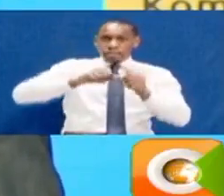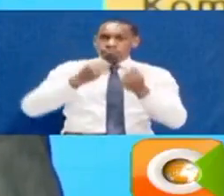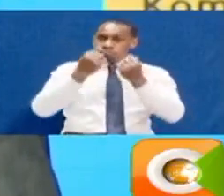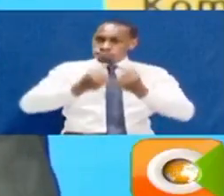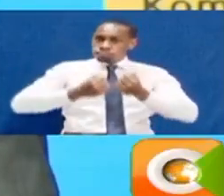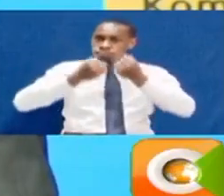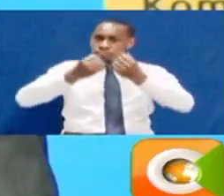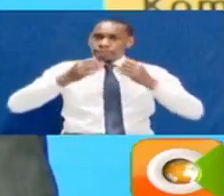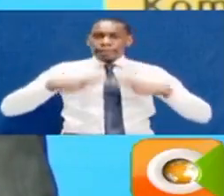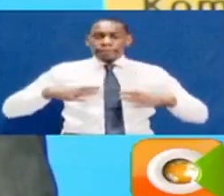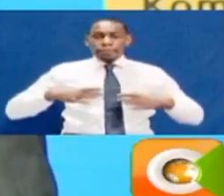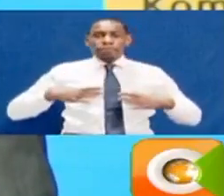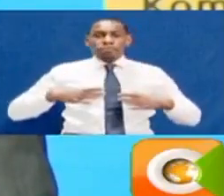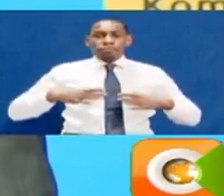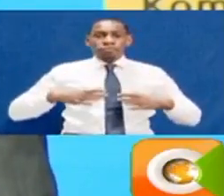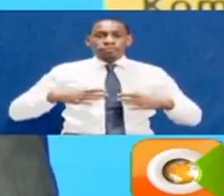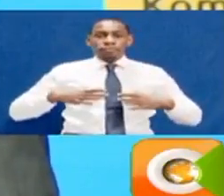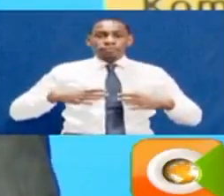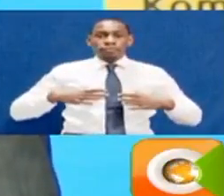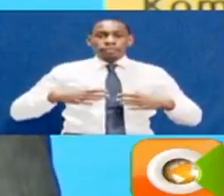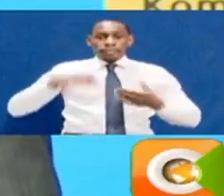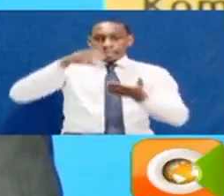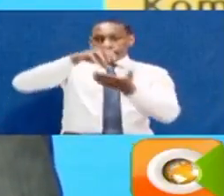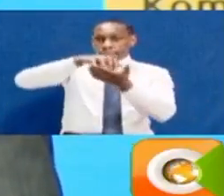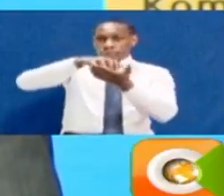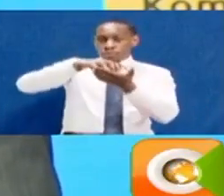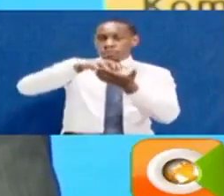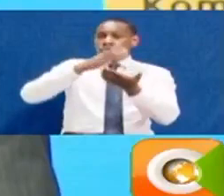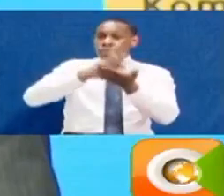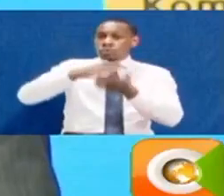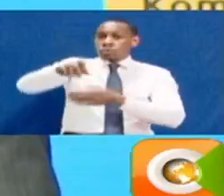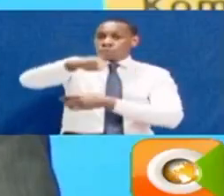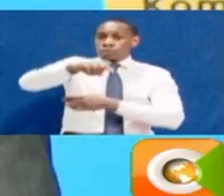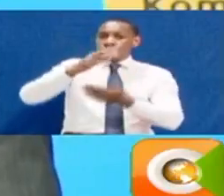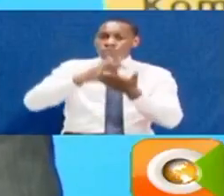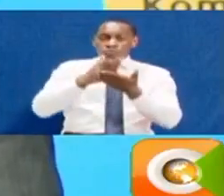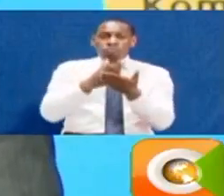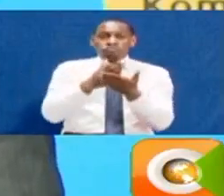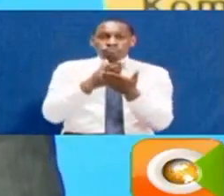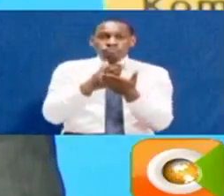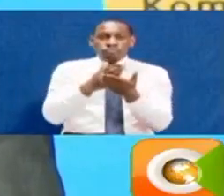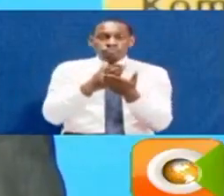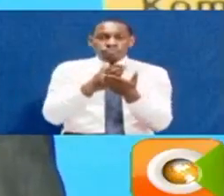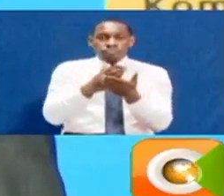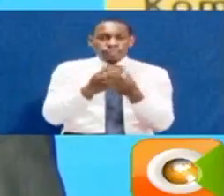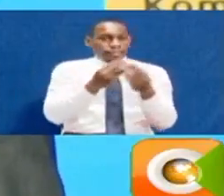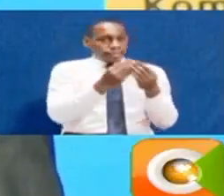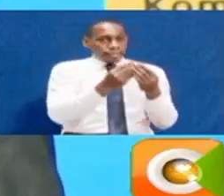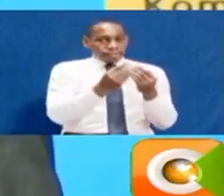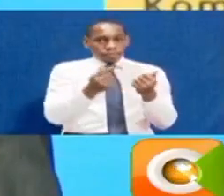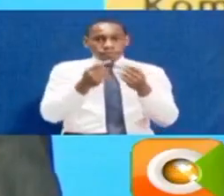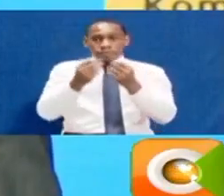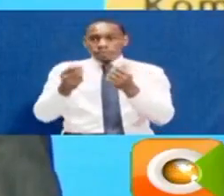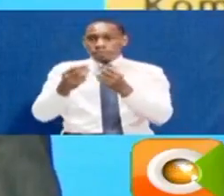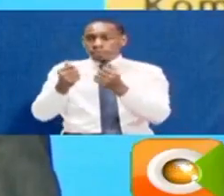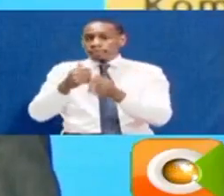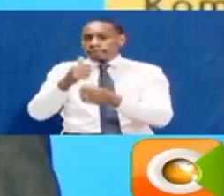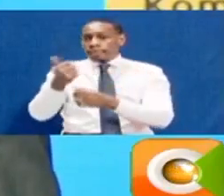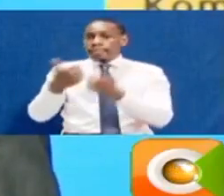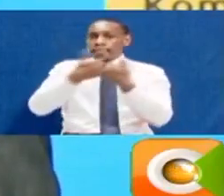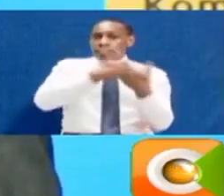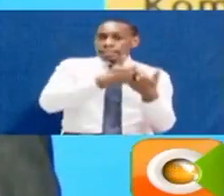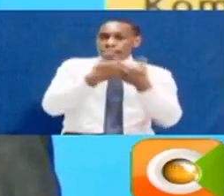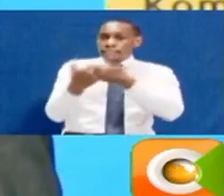people. This situation has made us overcome several adversities in the